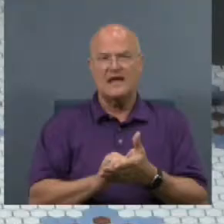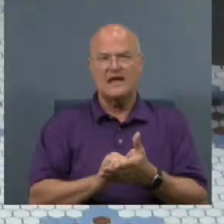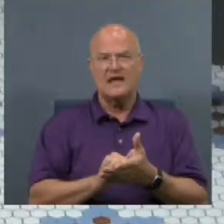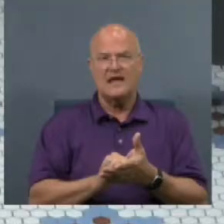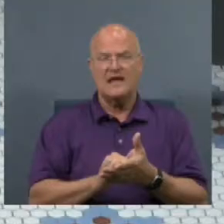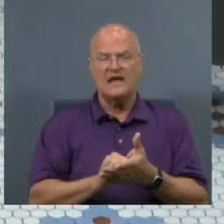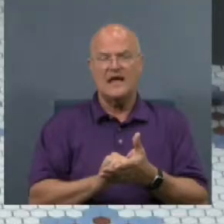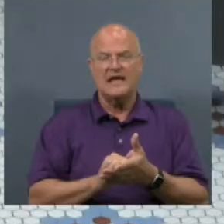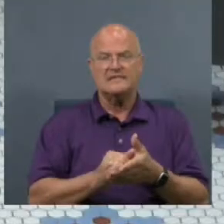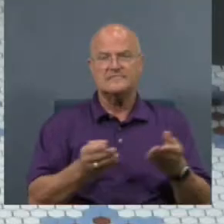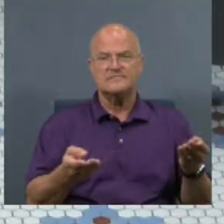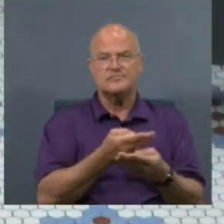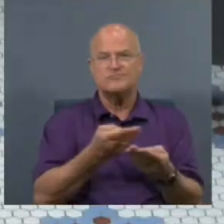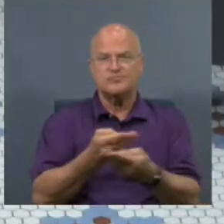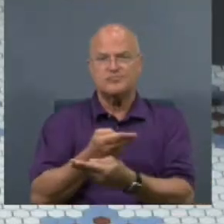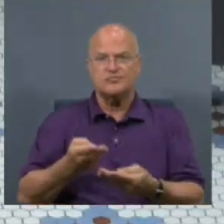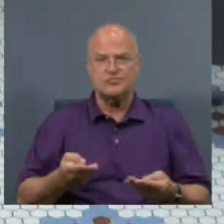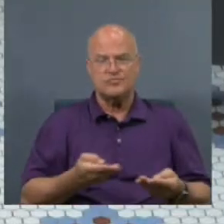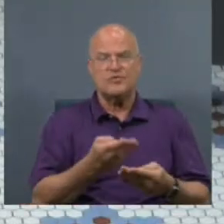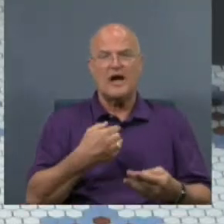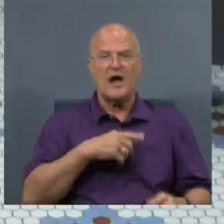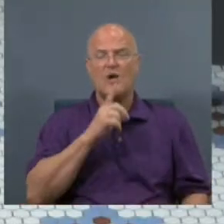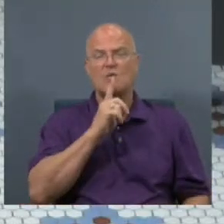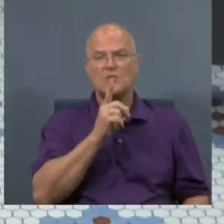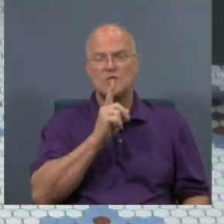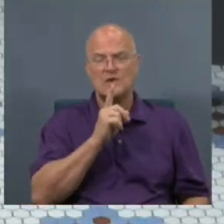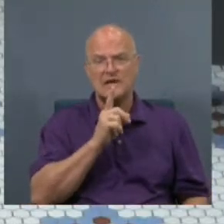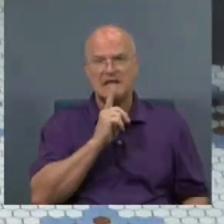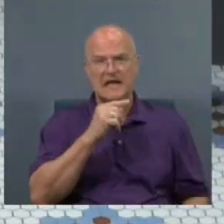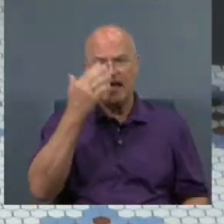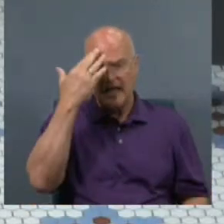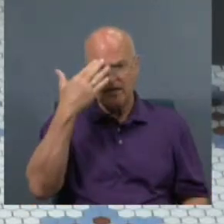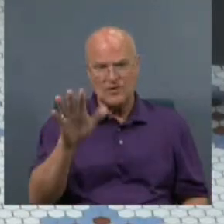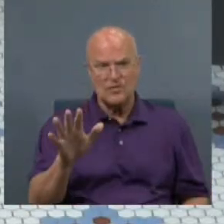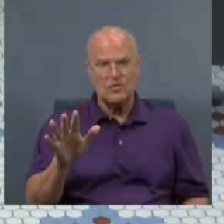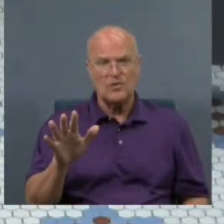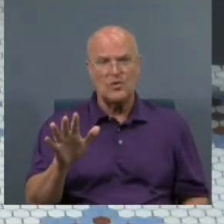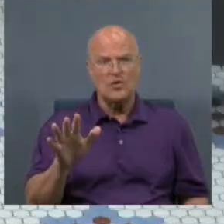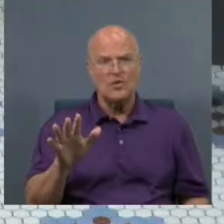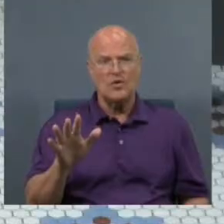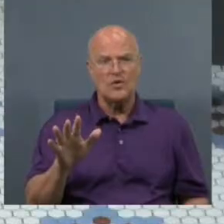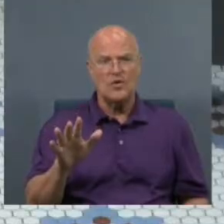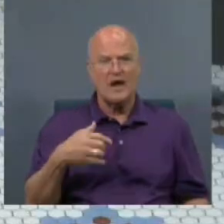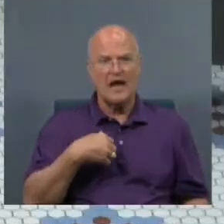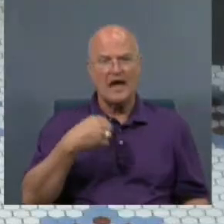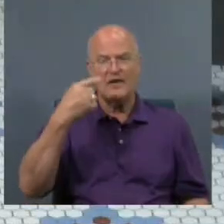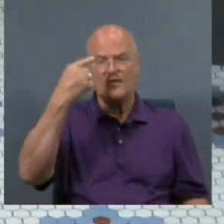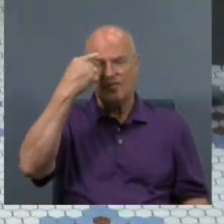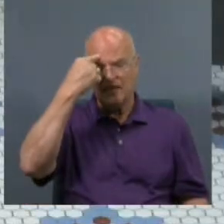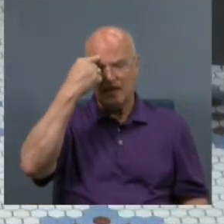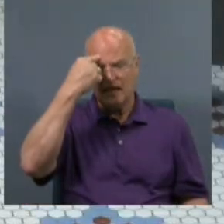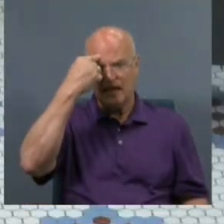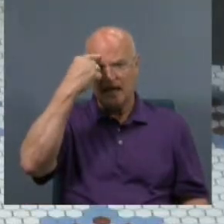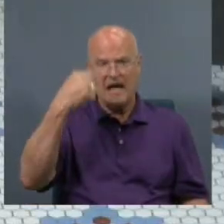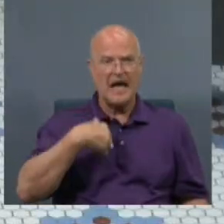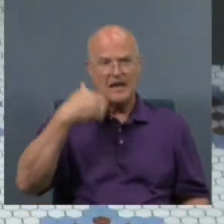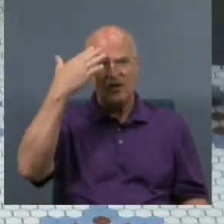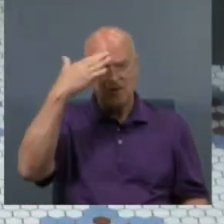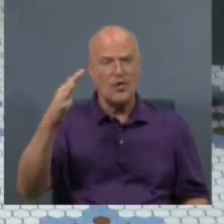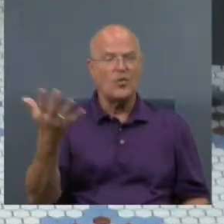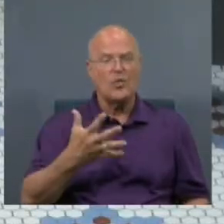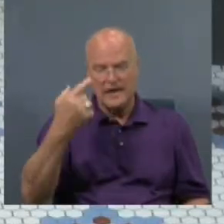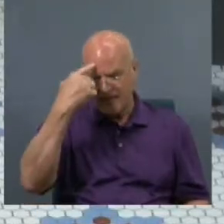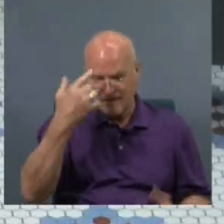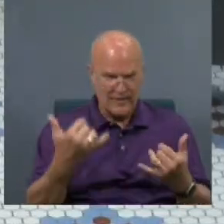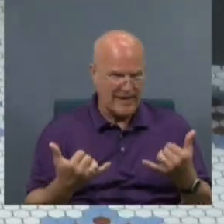that has exchanged hands at this point, I really, you know, I don't know. I mean, I don't think, you know, I don't know what